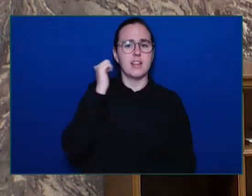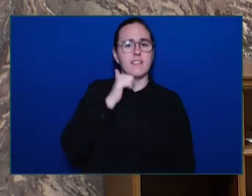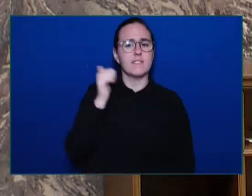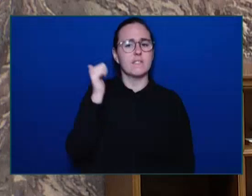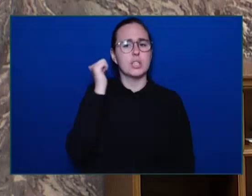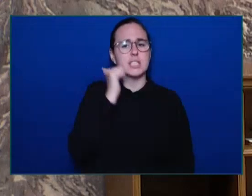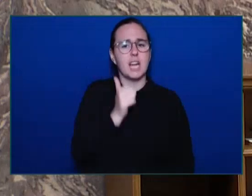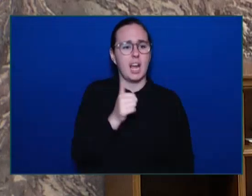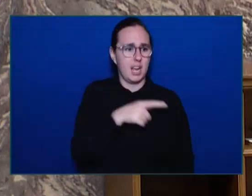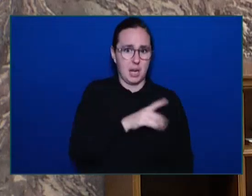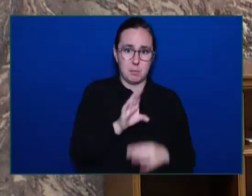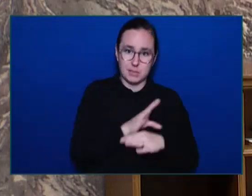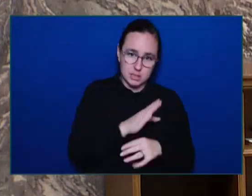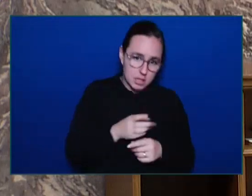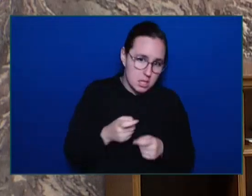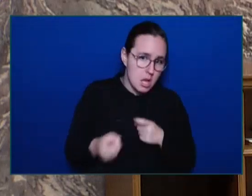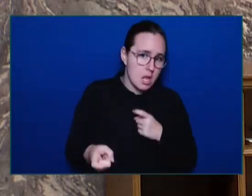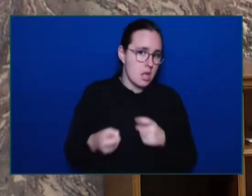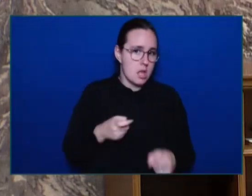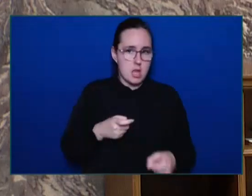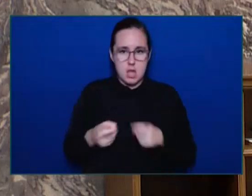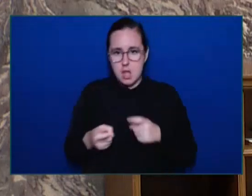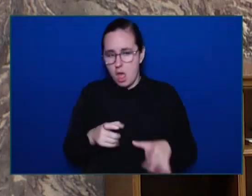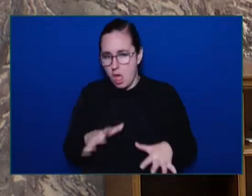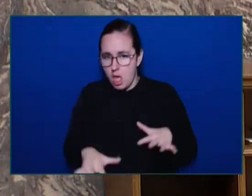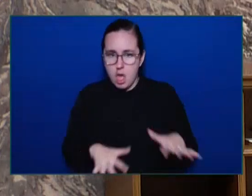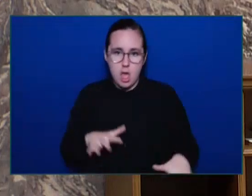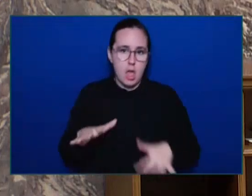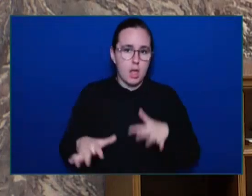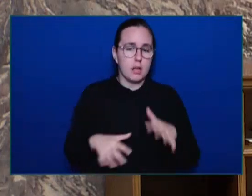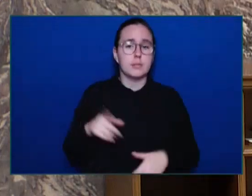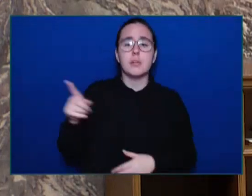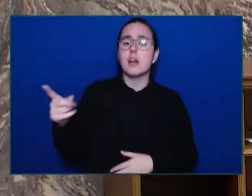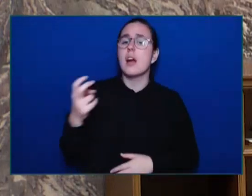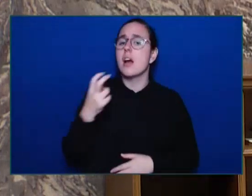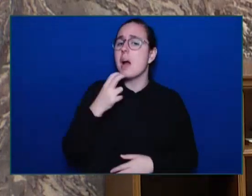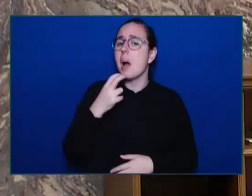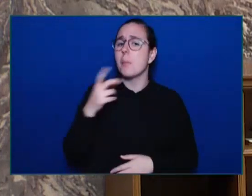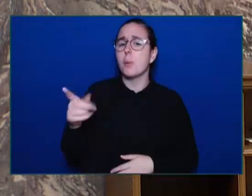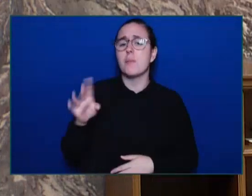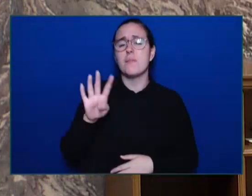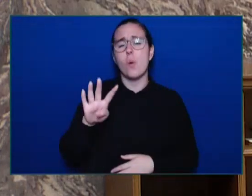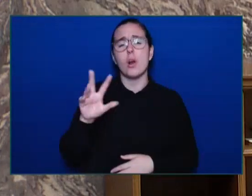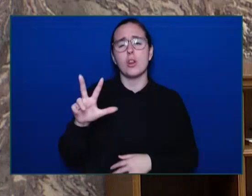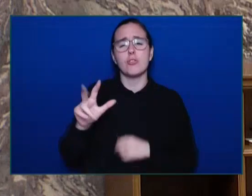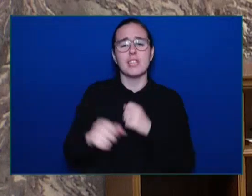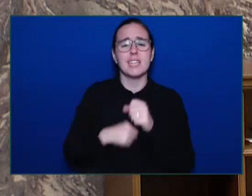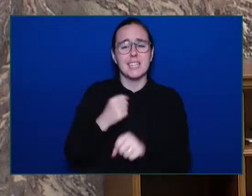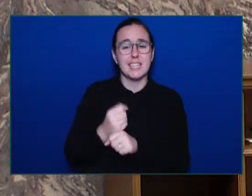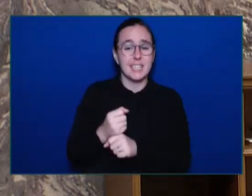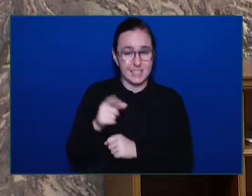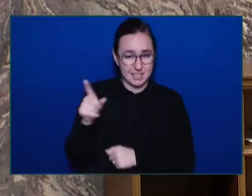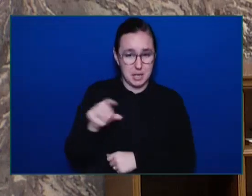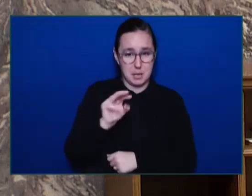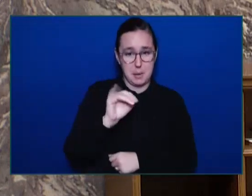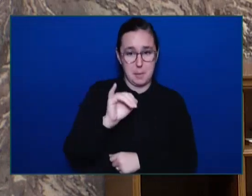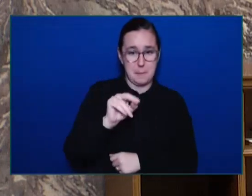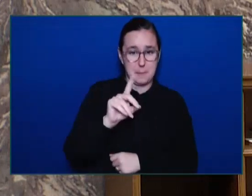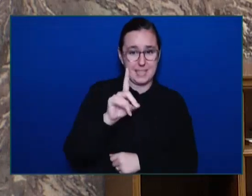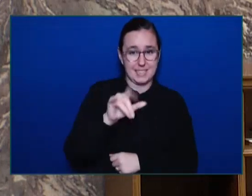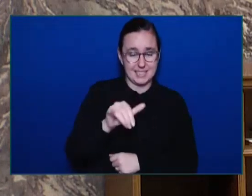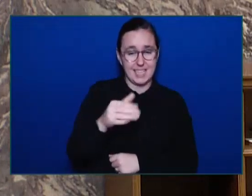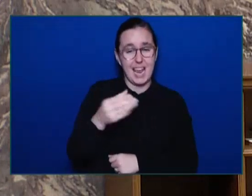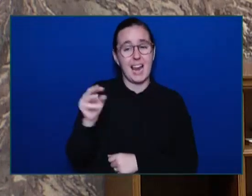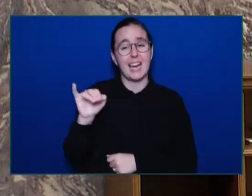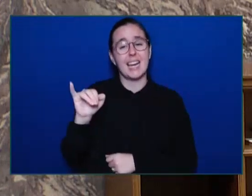years, Mindy and Nina have owned Stereo Warehouse and Sisters Sleep Gallery. They have faced